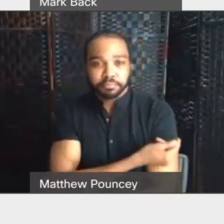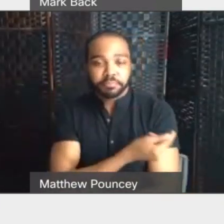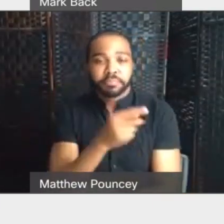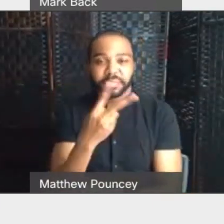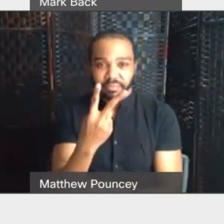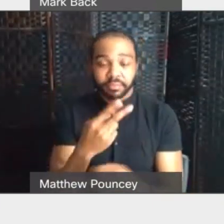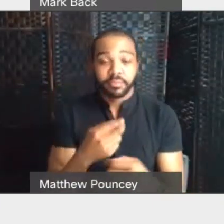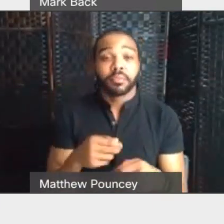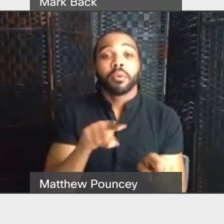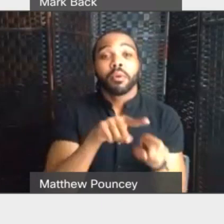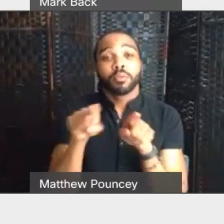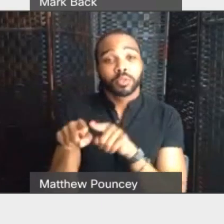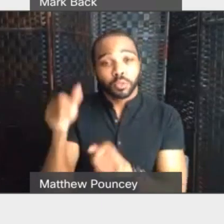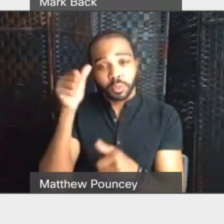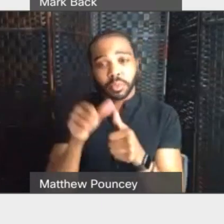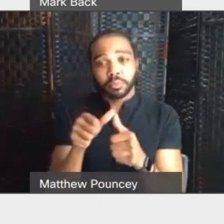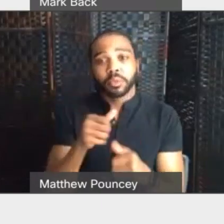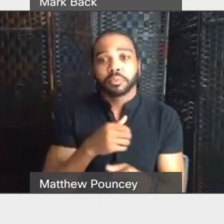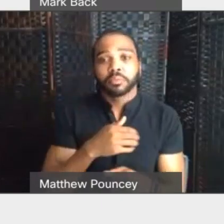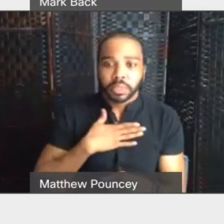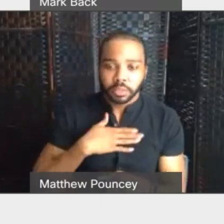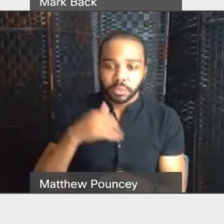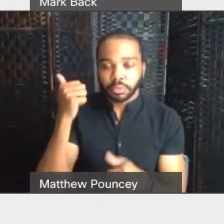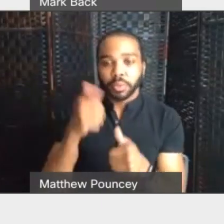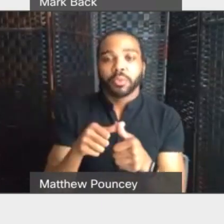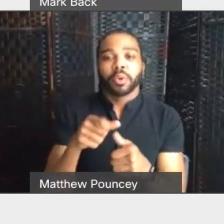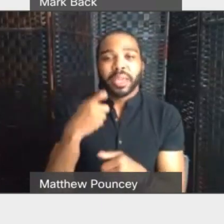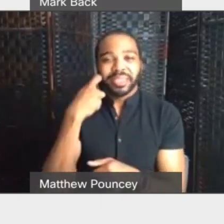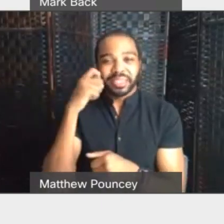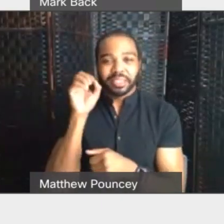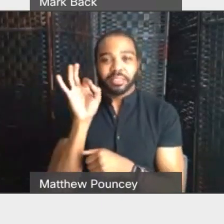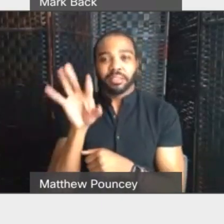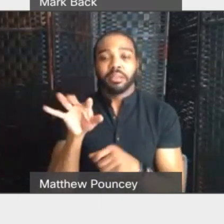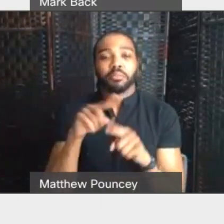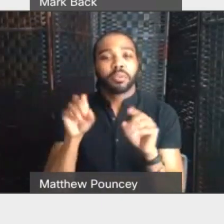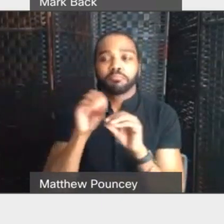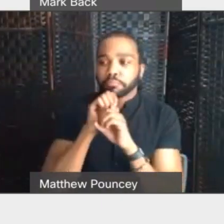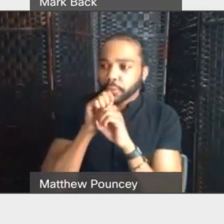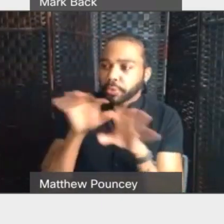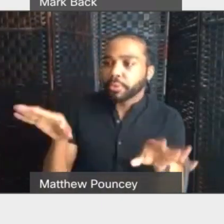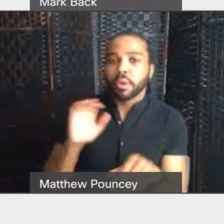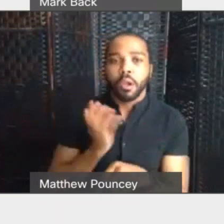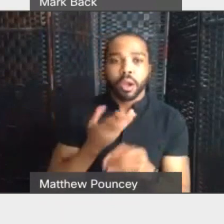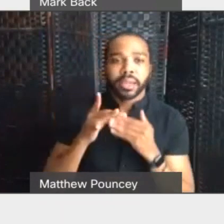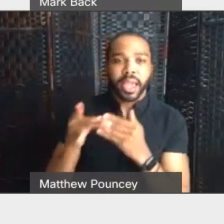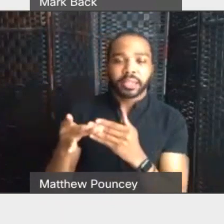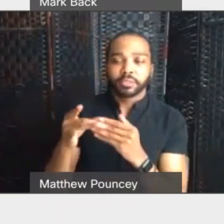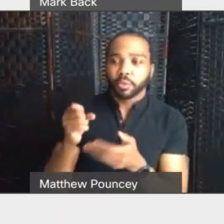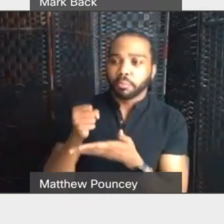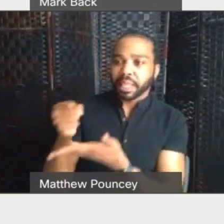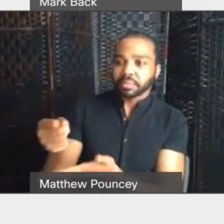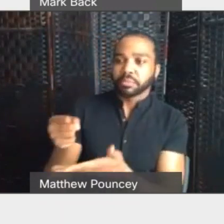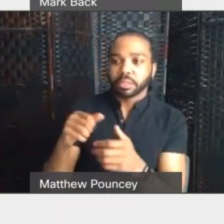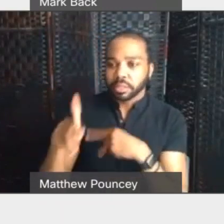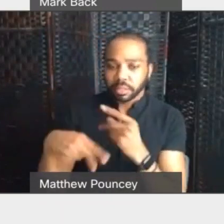also please remember that, as I just said, none of our guidance for our placements, for how we work with